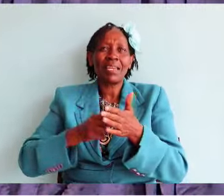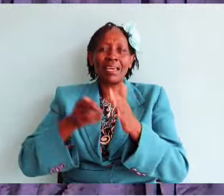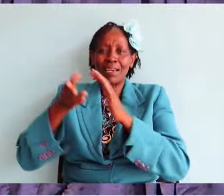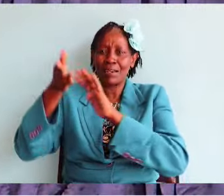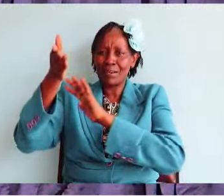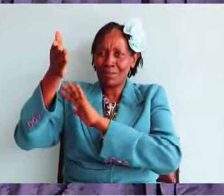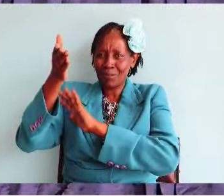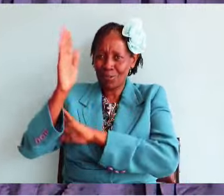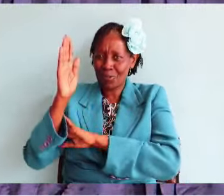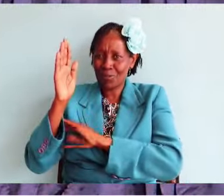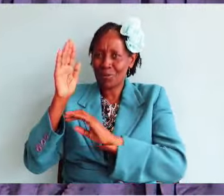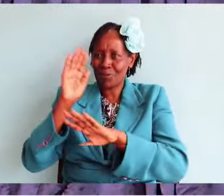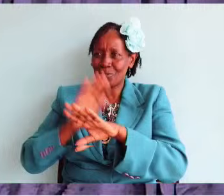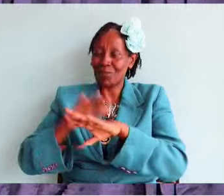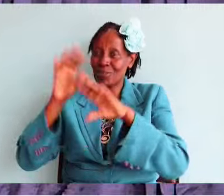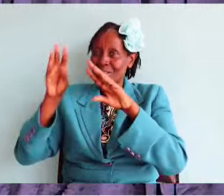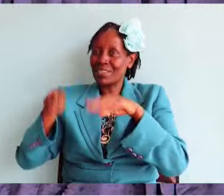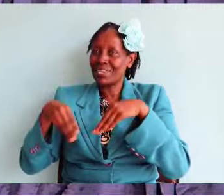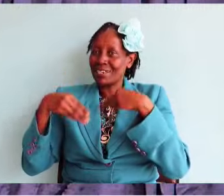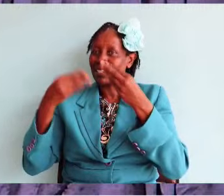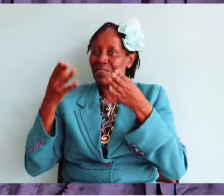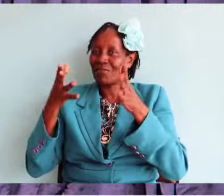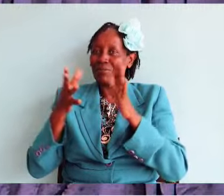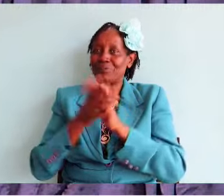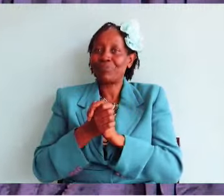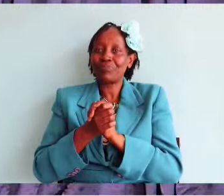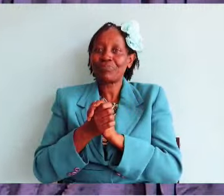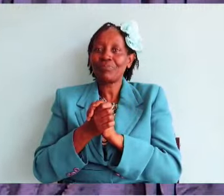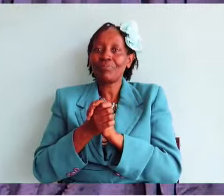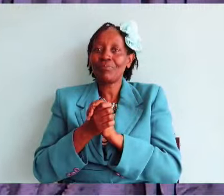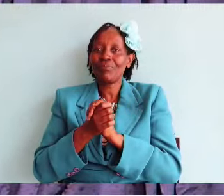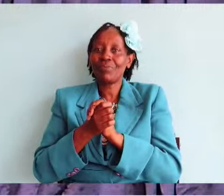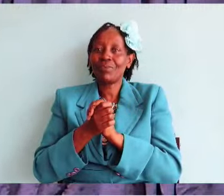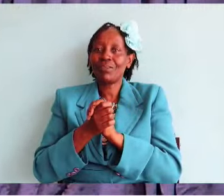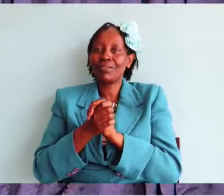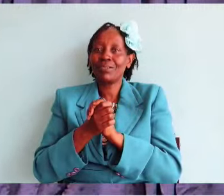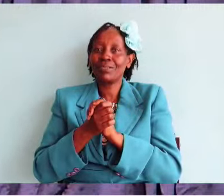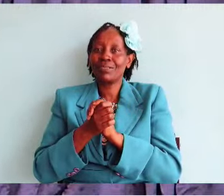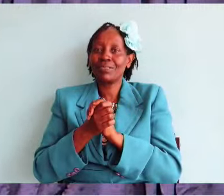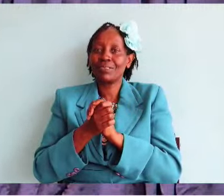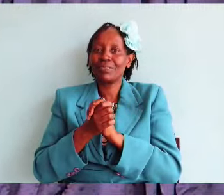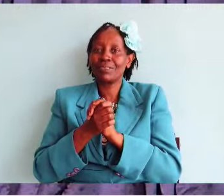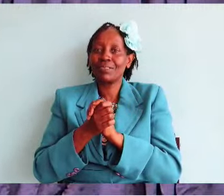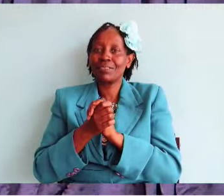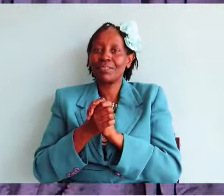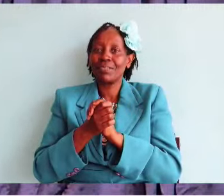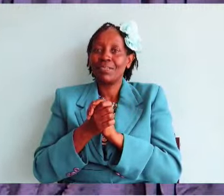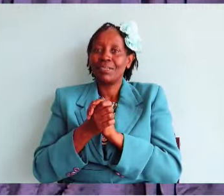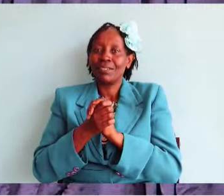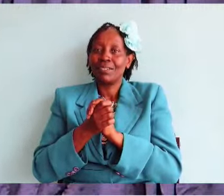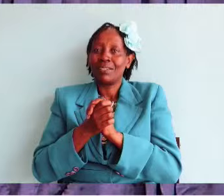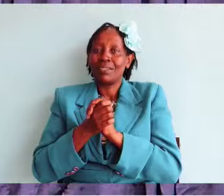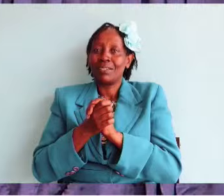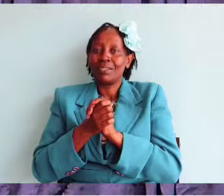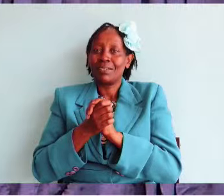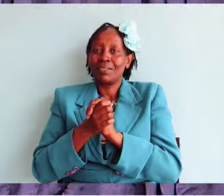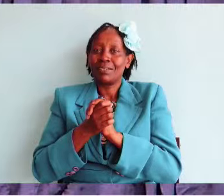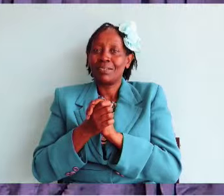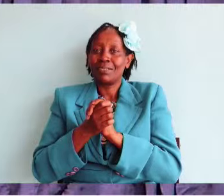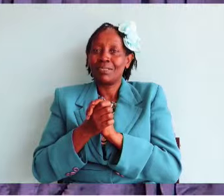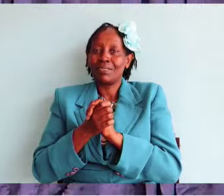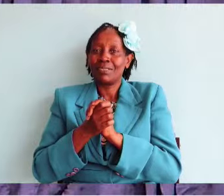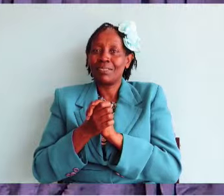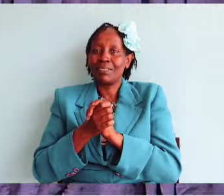just wait for them to give it back again. That is how our lives are connected with God. But it